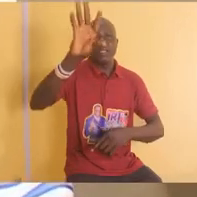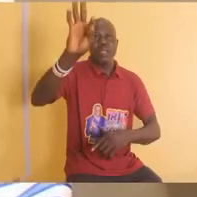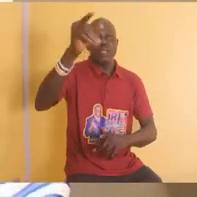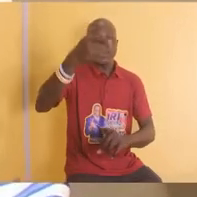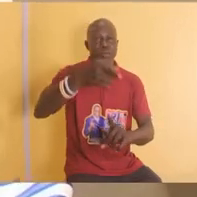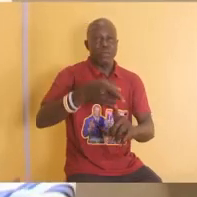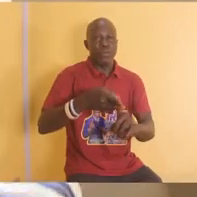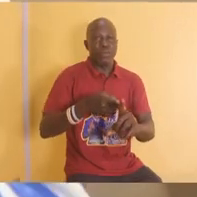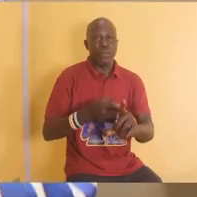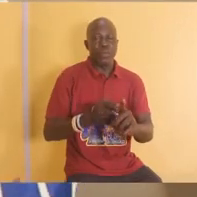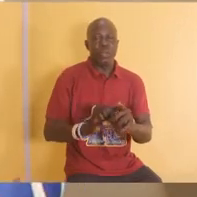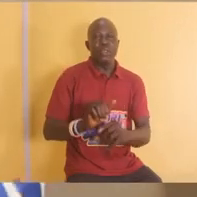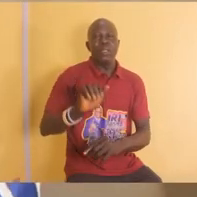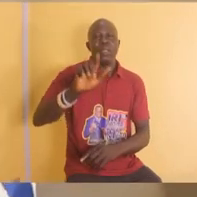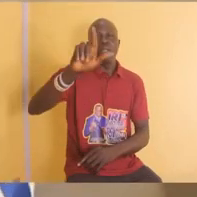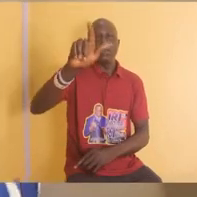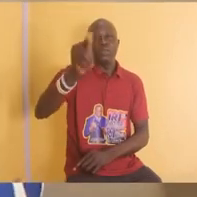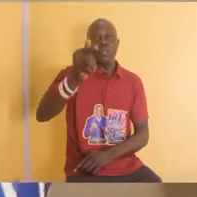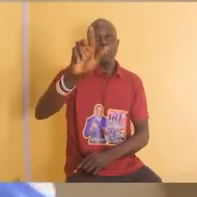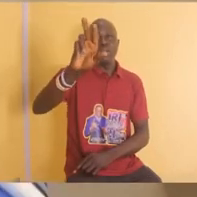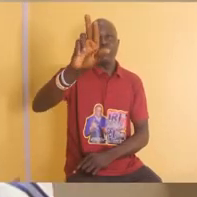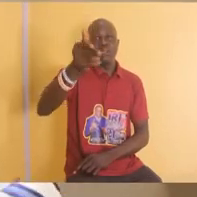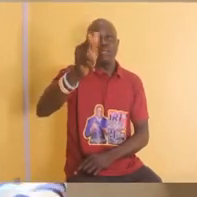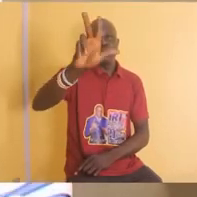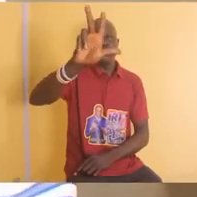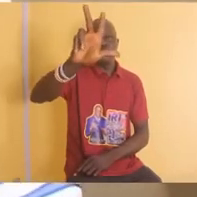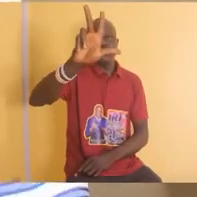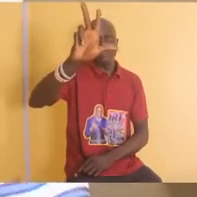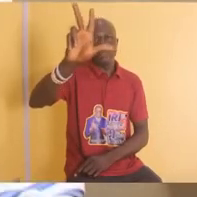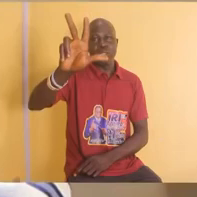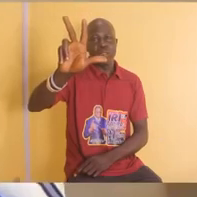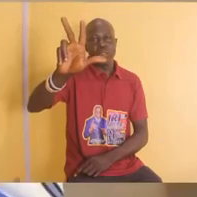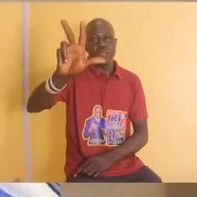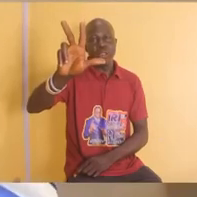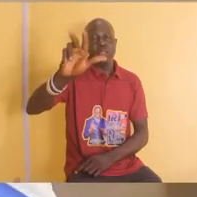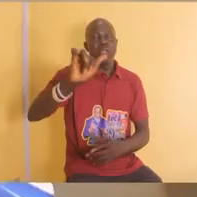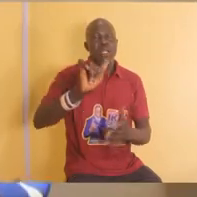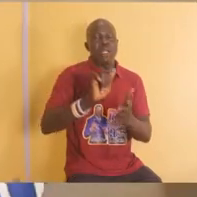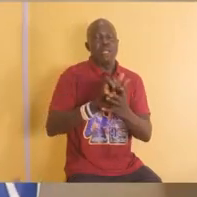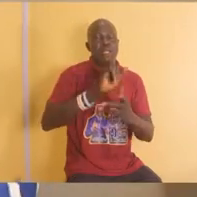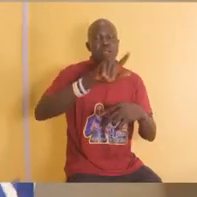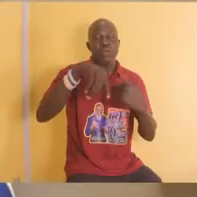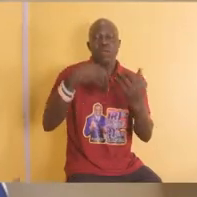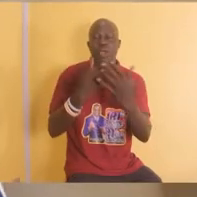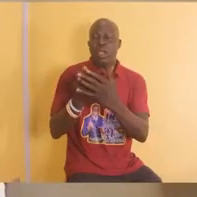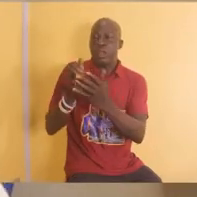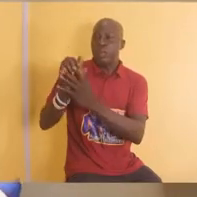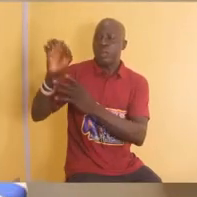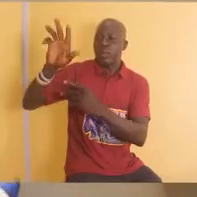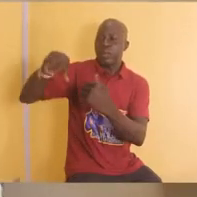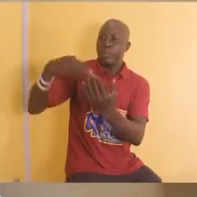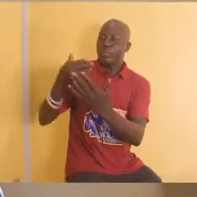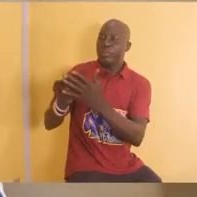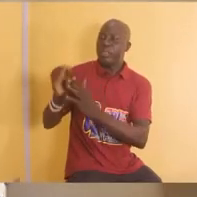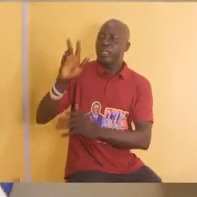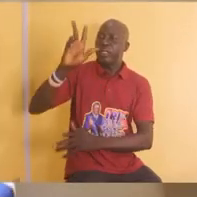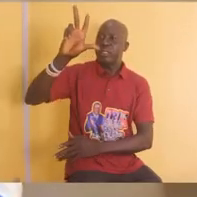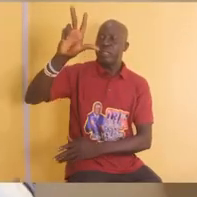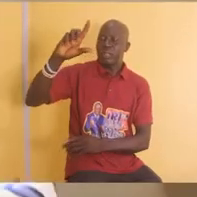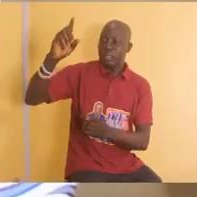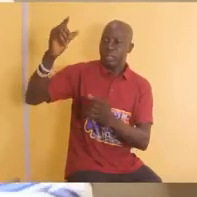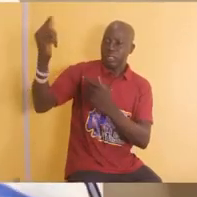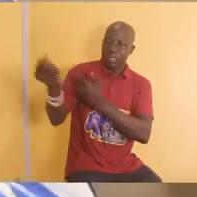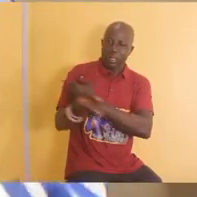ninth month. Odun 2023. Yeah, 2023. Oku ojo meta oni. Left with 3 days. For